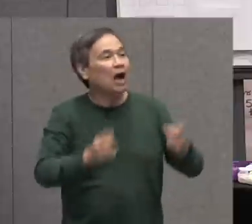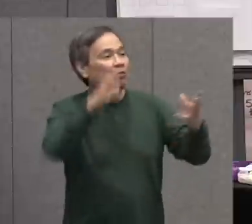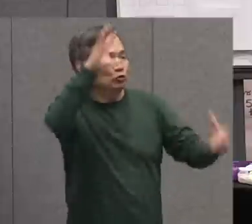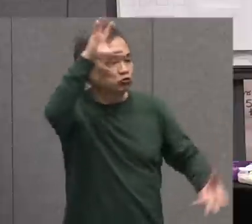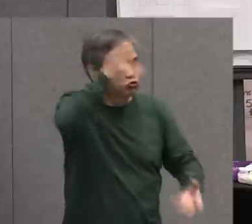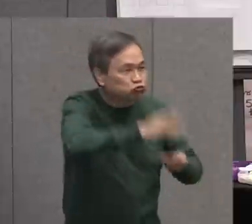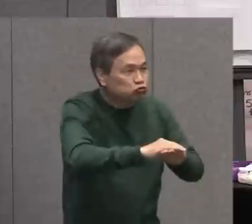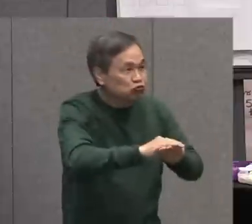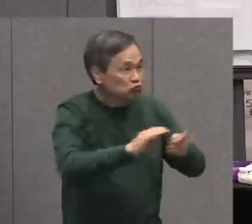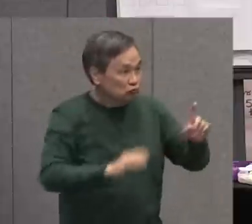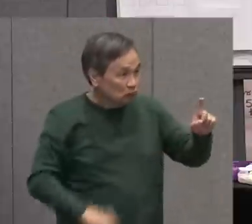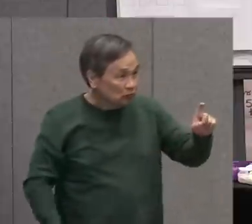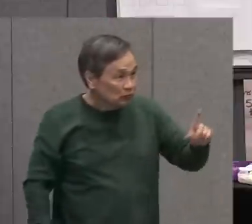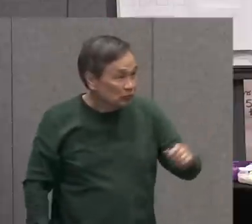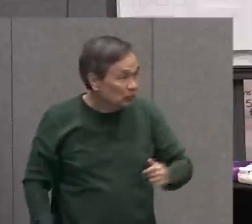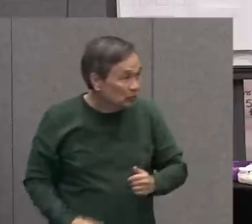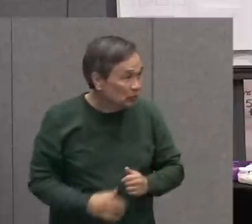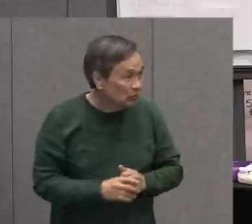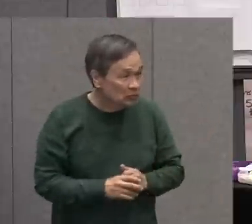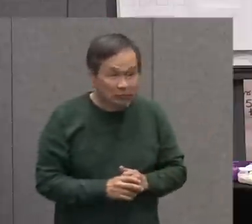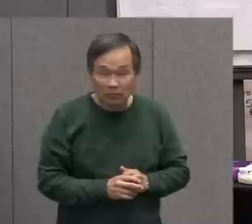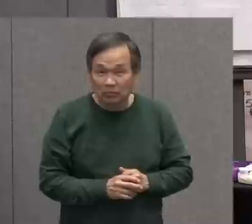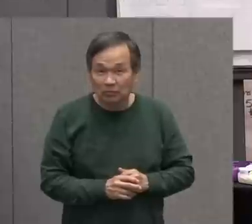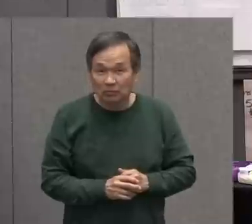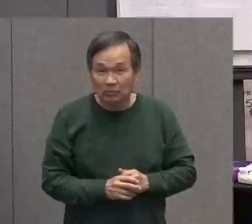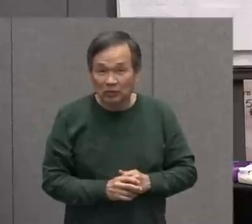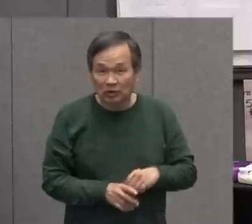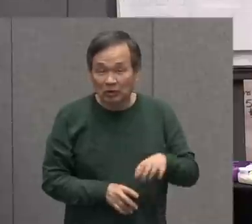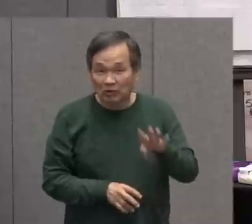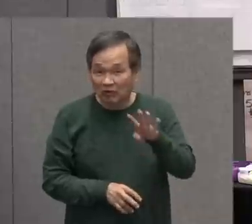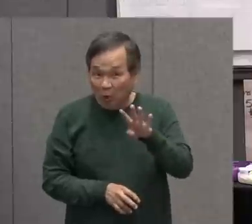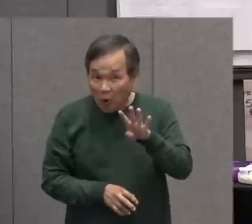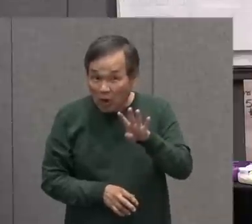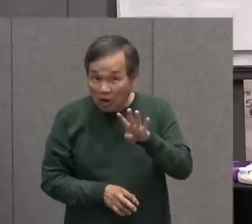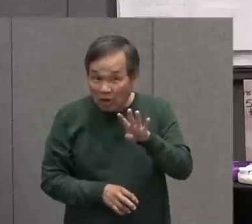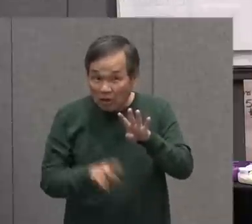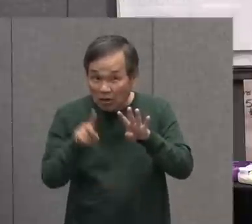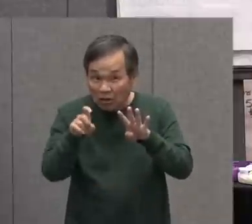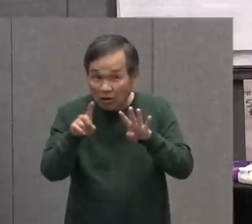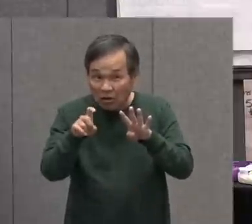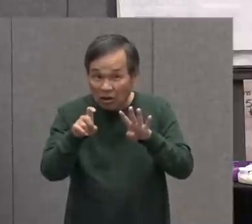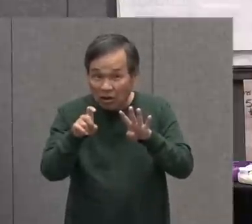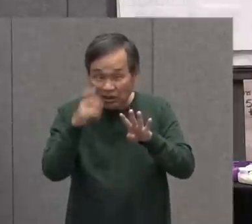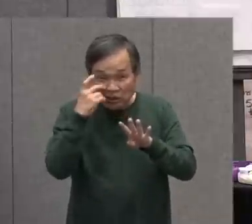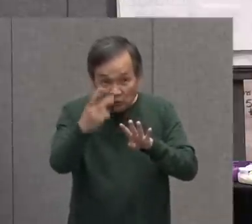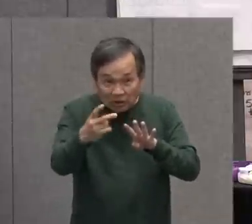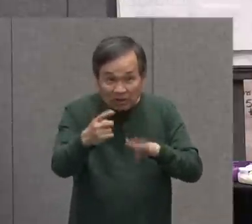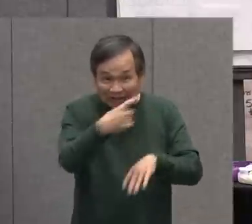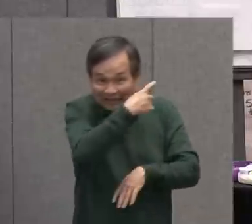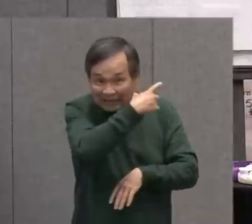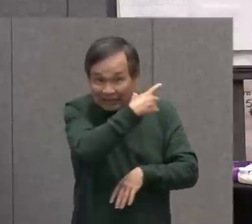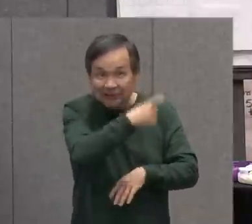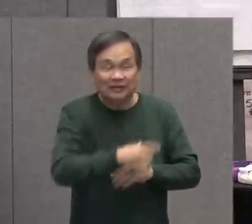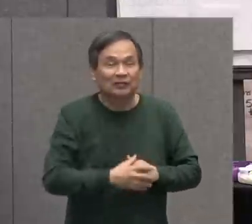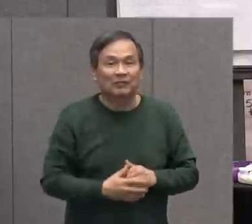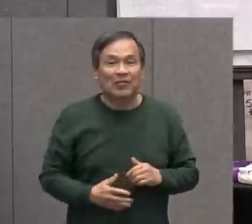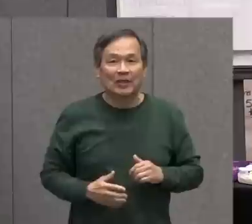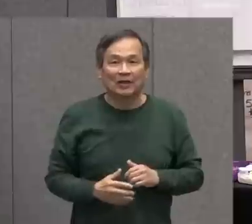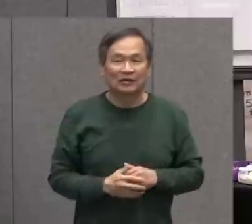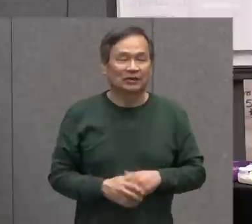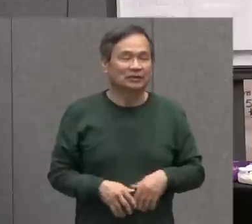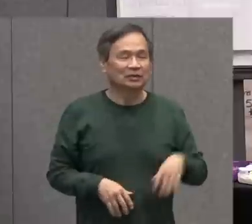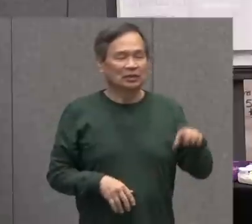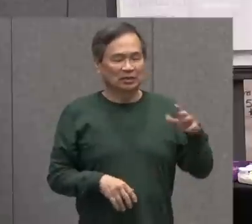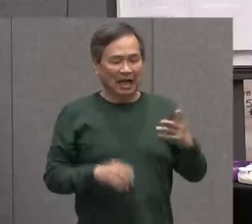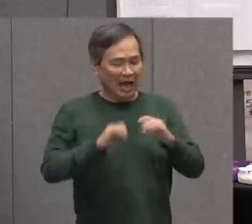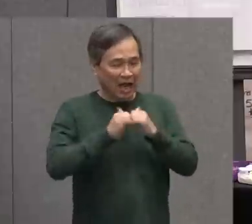How many do you think? Well, there's four, aren't there? There are four. Let's talk about how